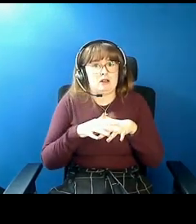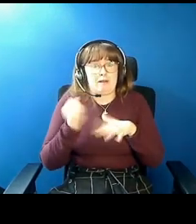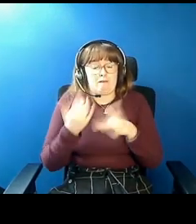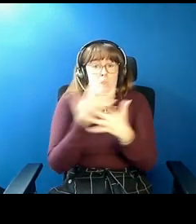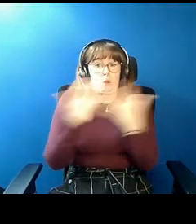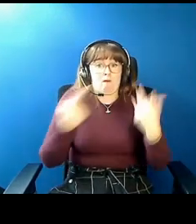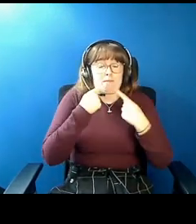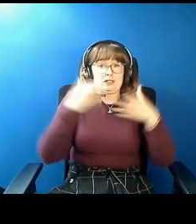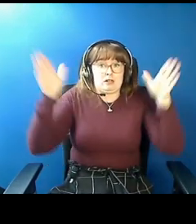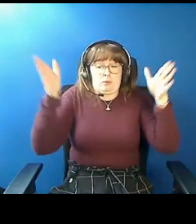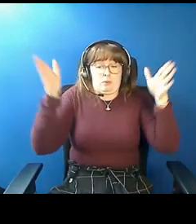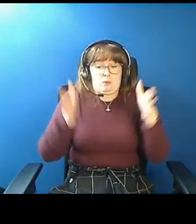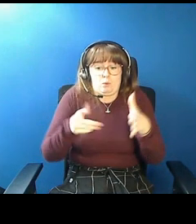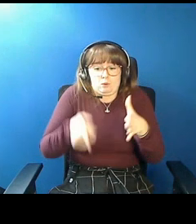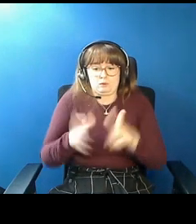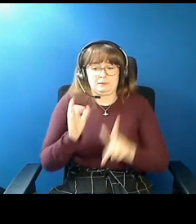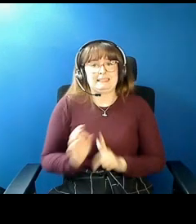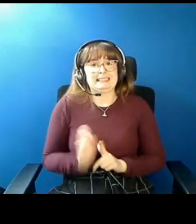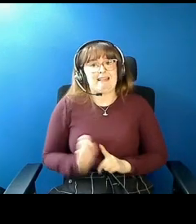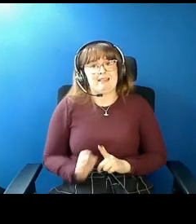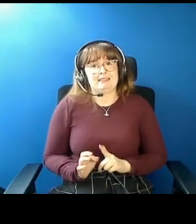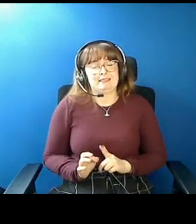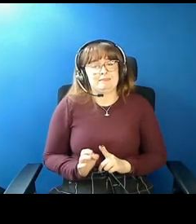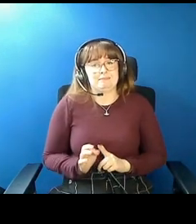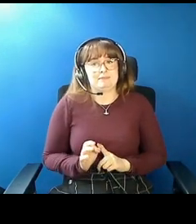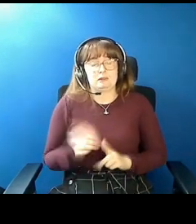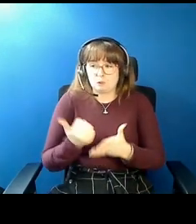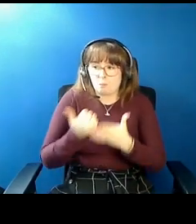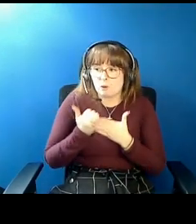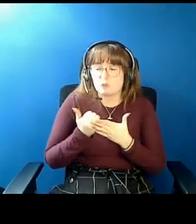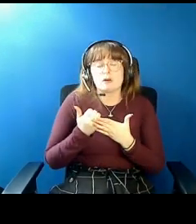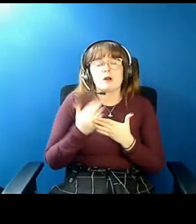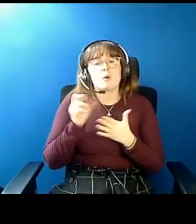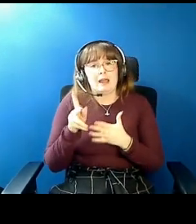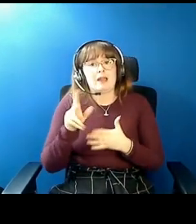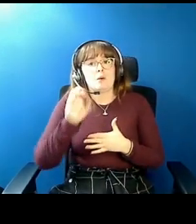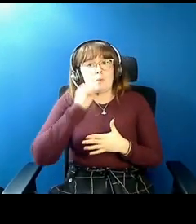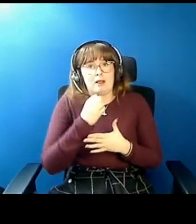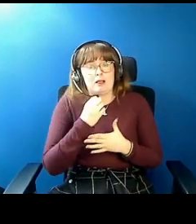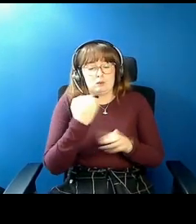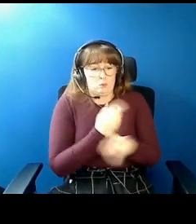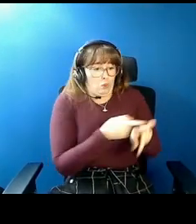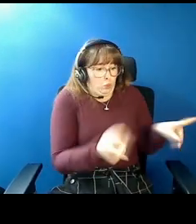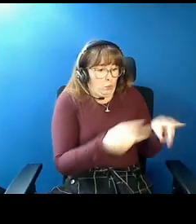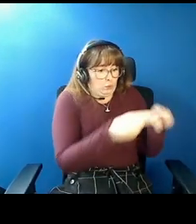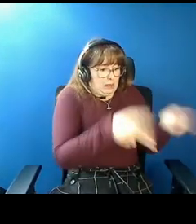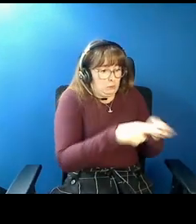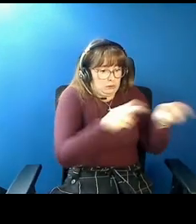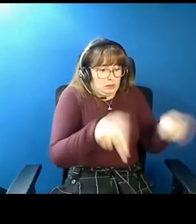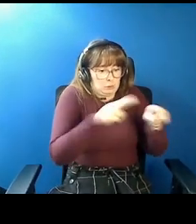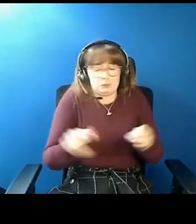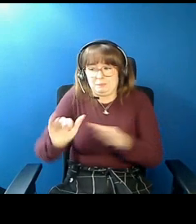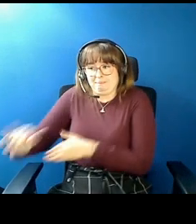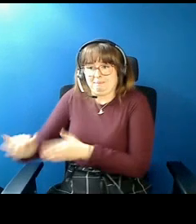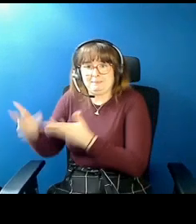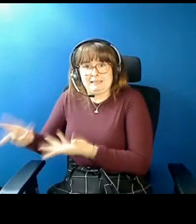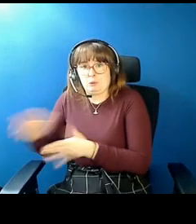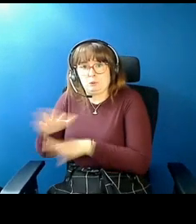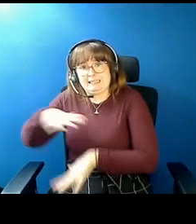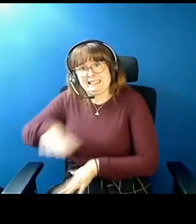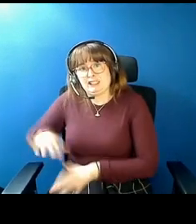retrofit, that then supports you in the work of saying, right, we're going to retrofit these properties, and then you go in and do the retrofit assessments. And I'm